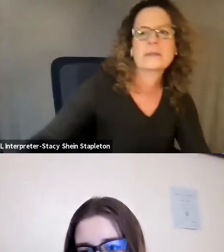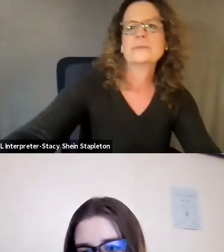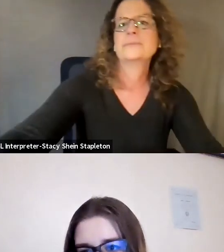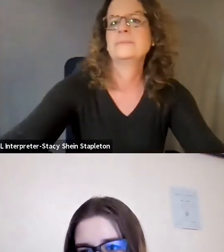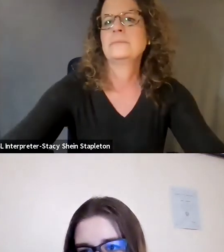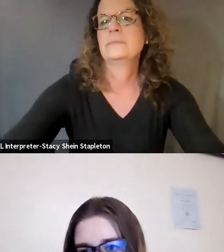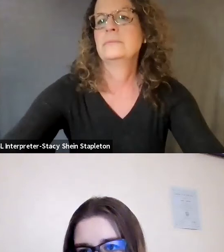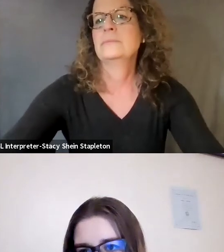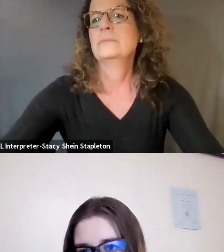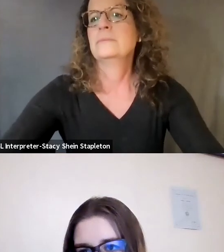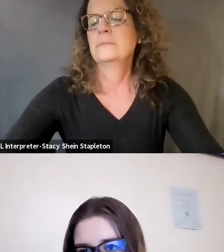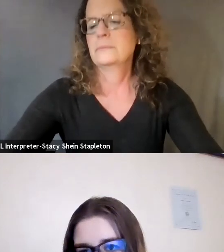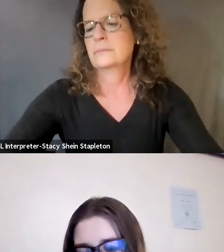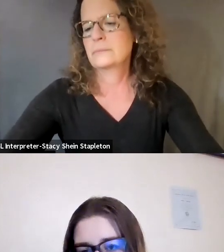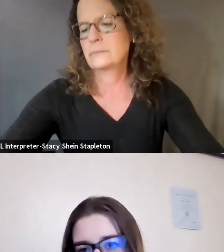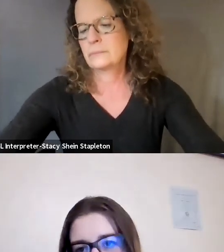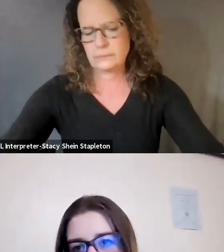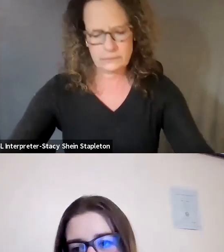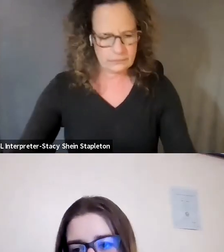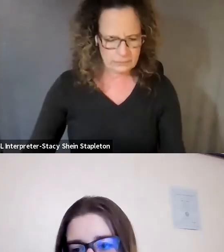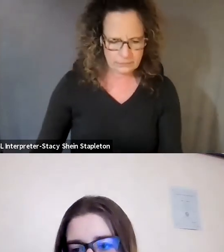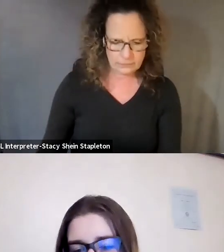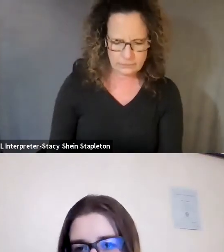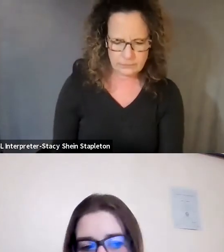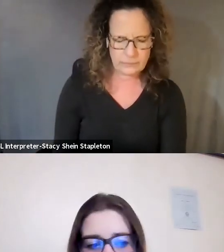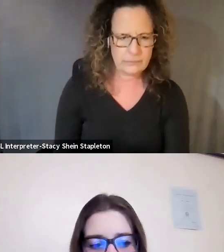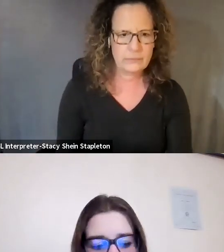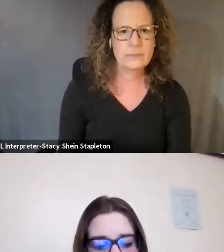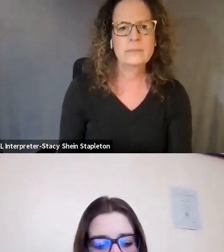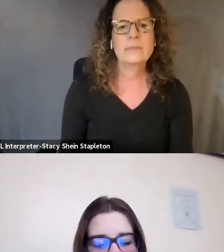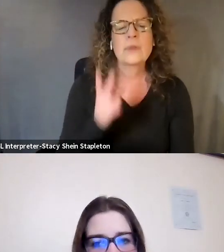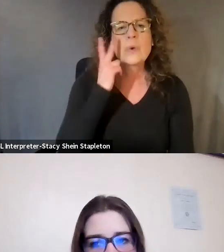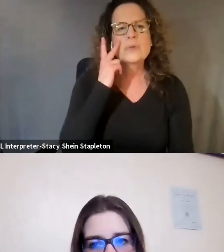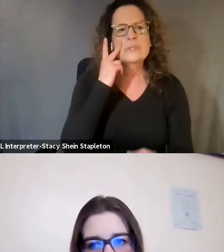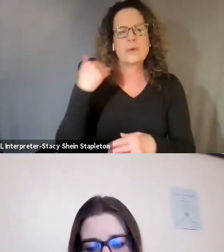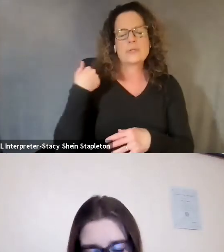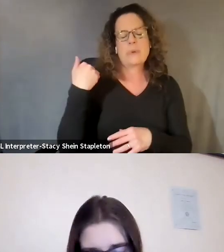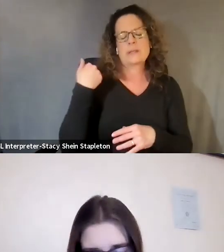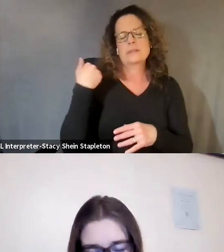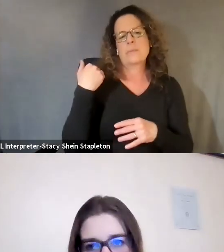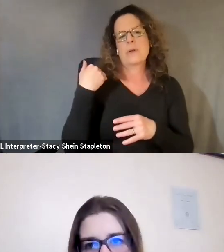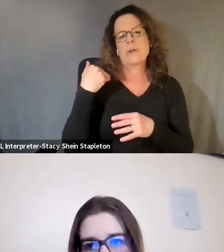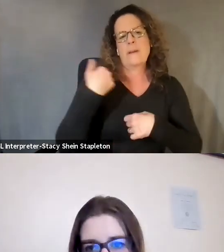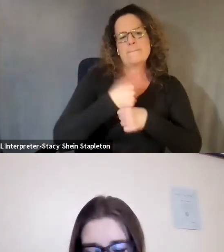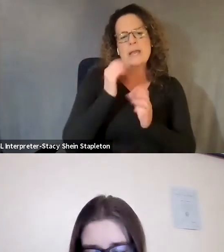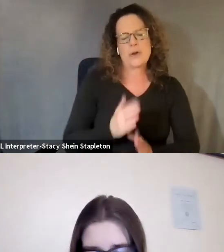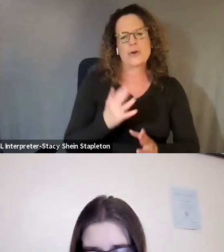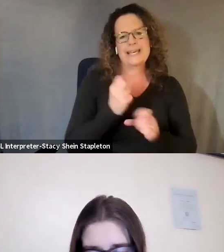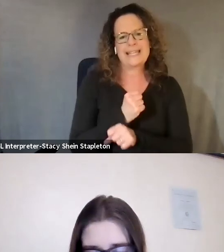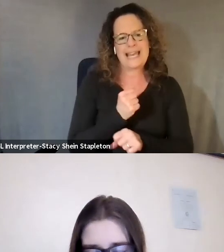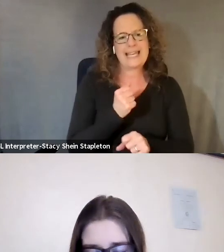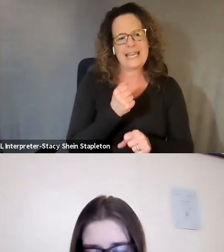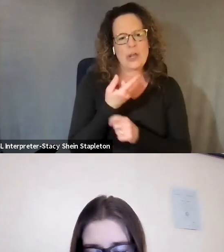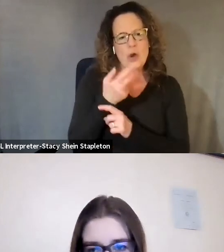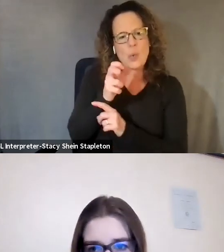conservation oriented. The other thing that you see responsible craft beer makers doing is taking their spent